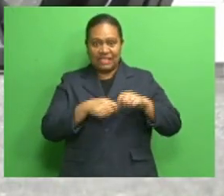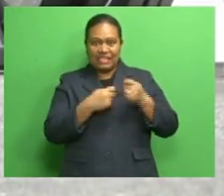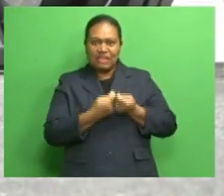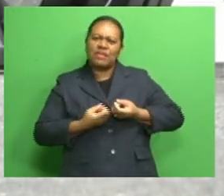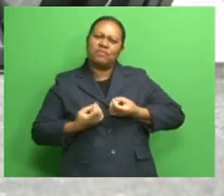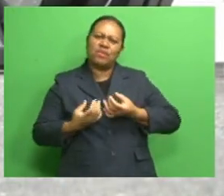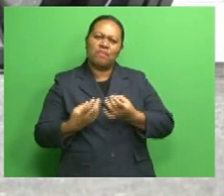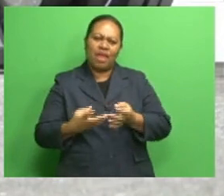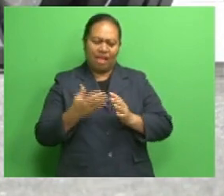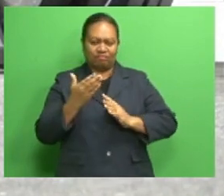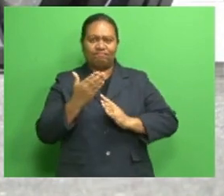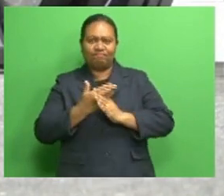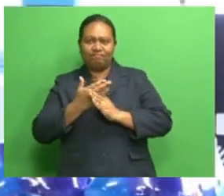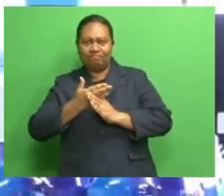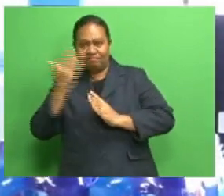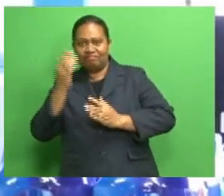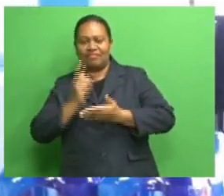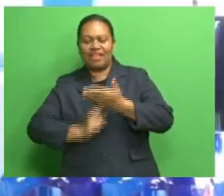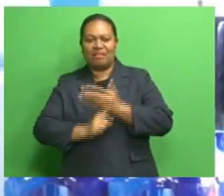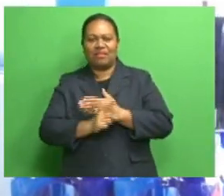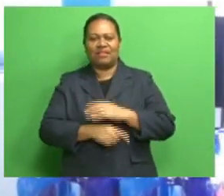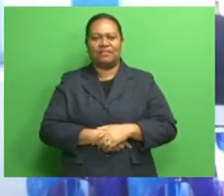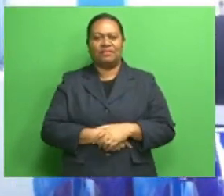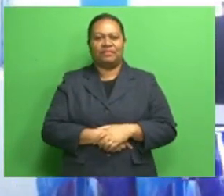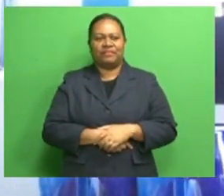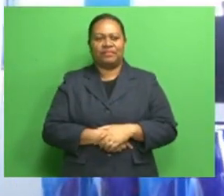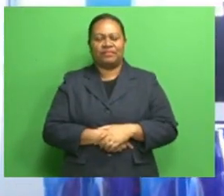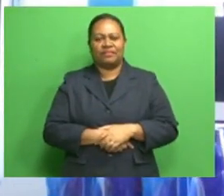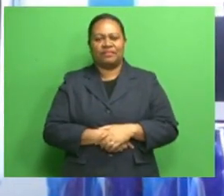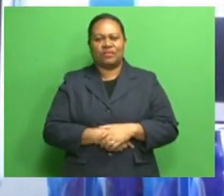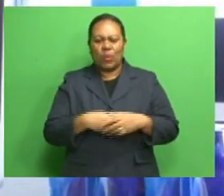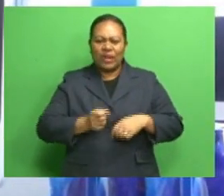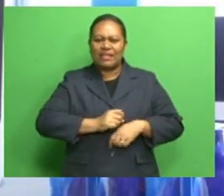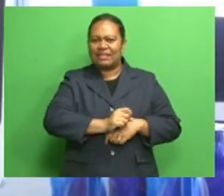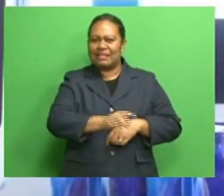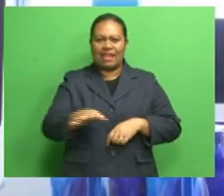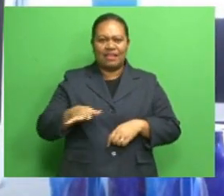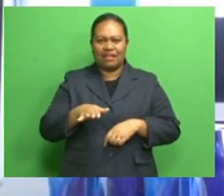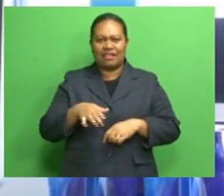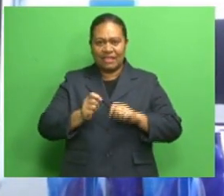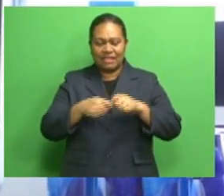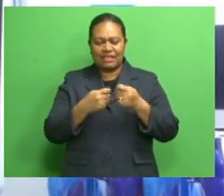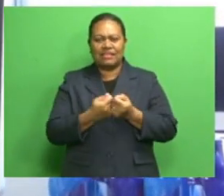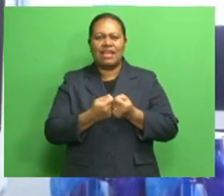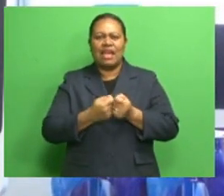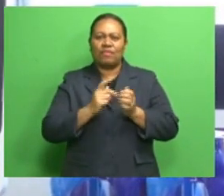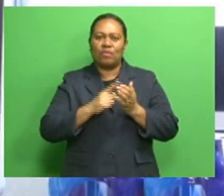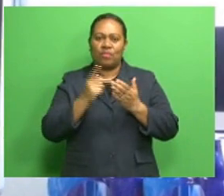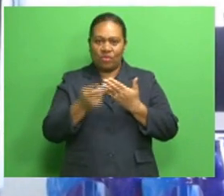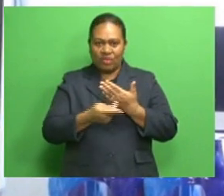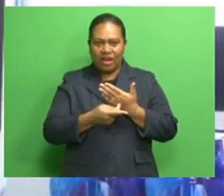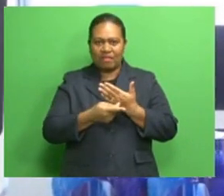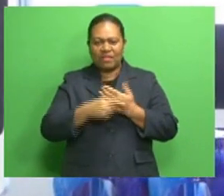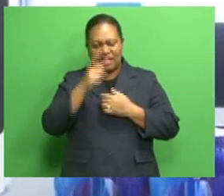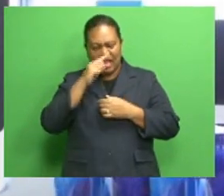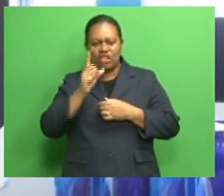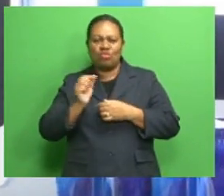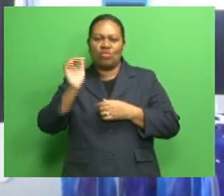since restrictions were lifted. Coaches were sending out programs for the boys to do from home or wherever they could do it